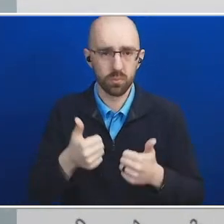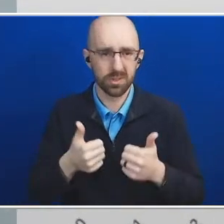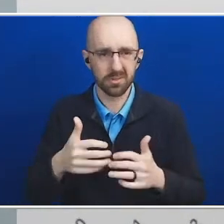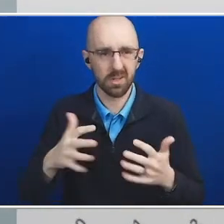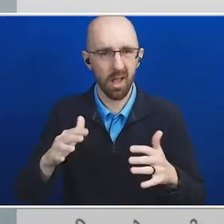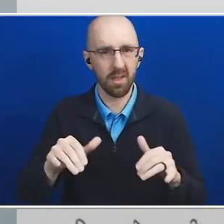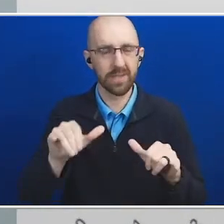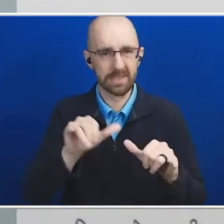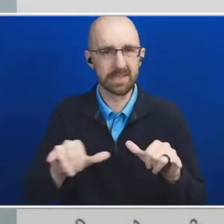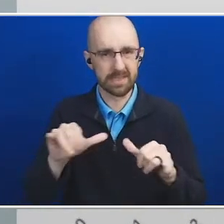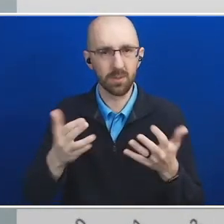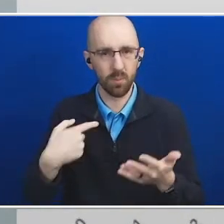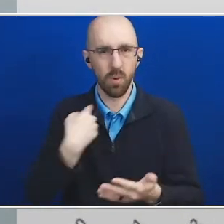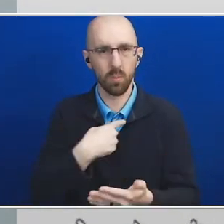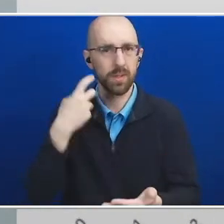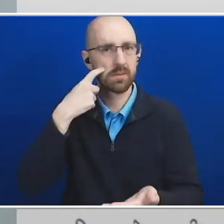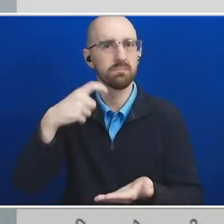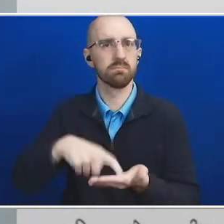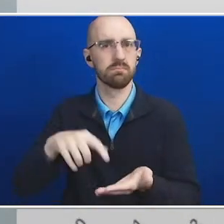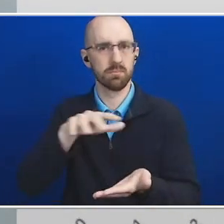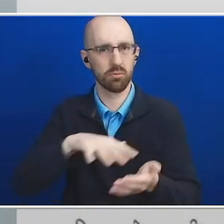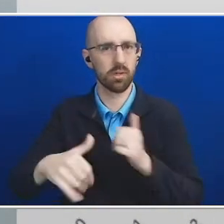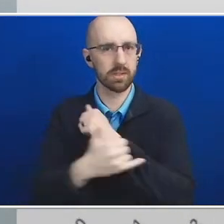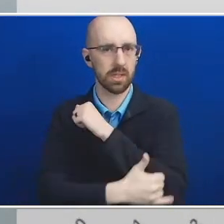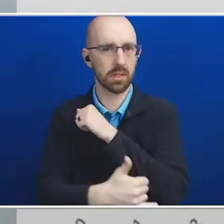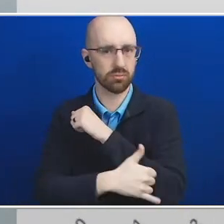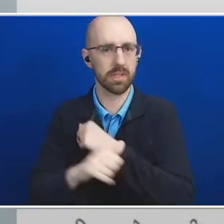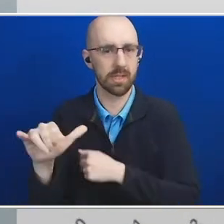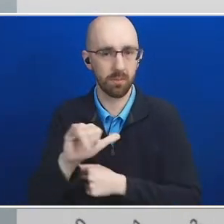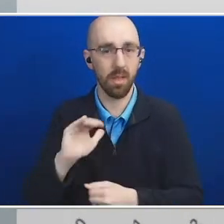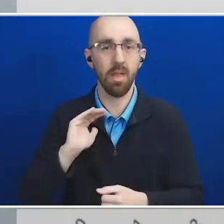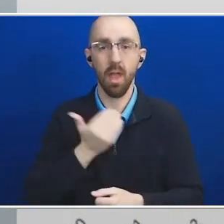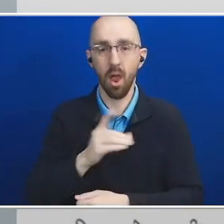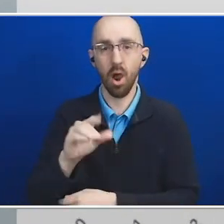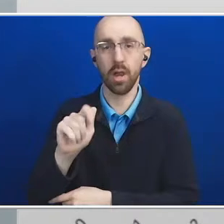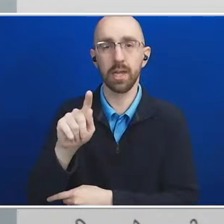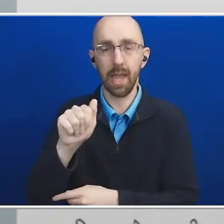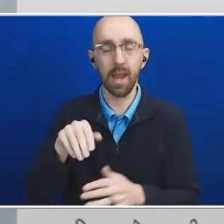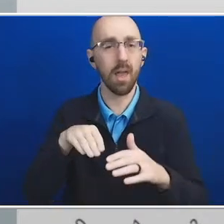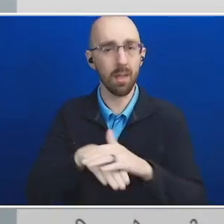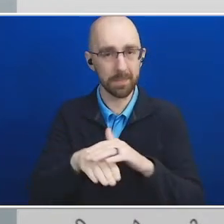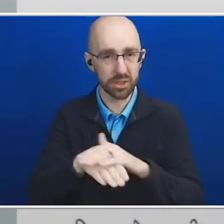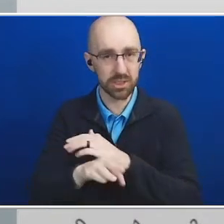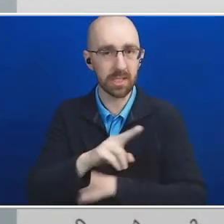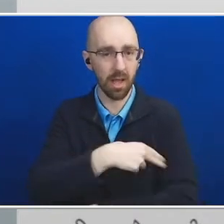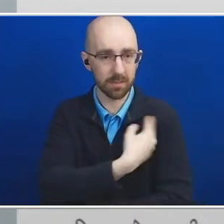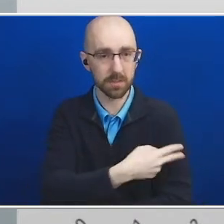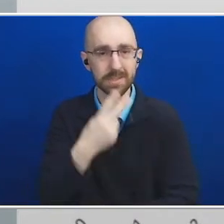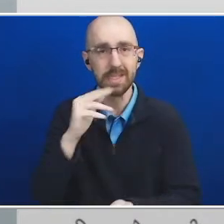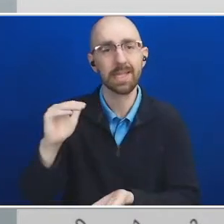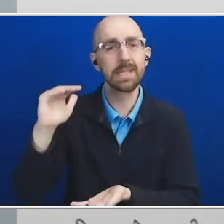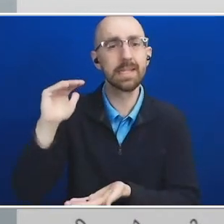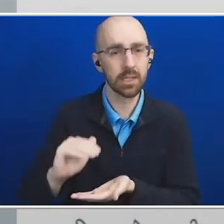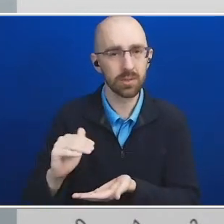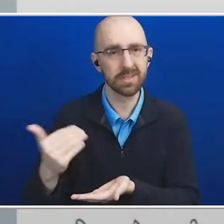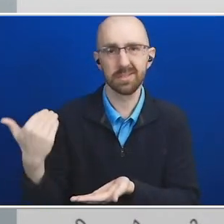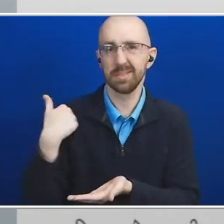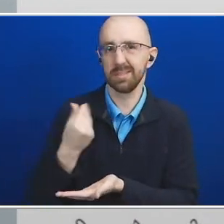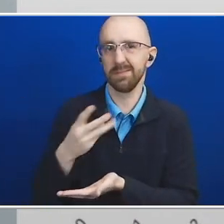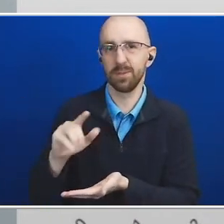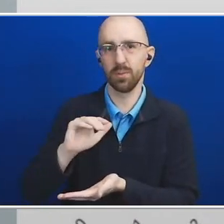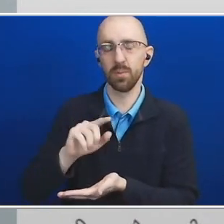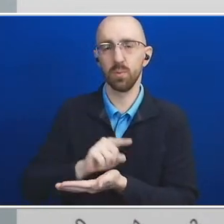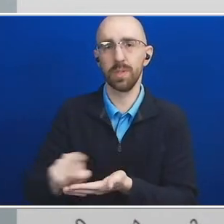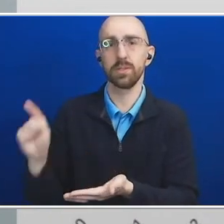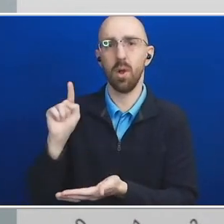seen around the nation as well, and this is our data with hospital admissions, we have seen it decrease from a couple weeks ago. So that those blue bars